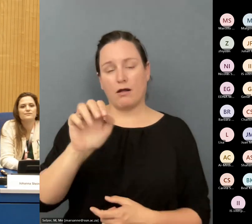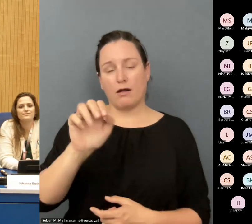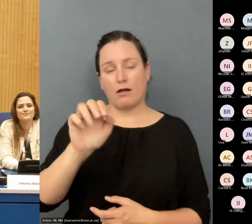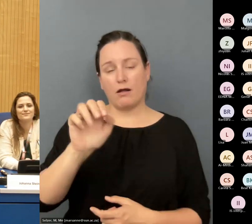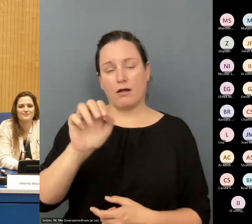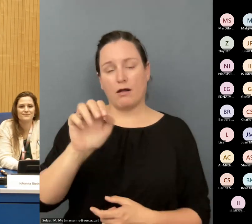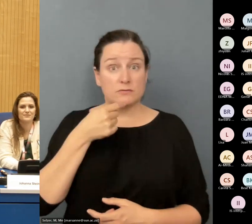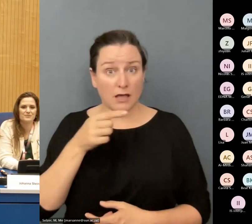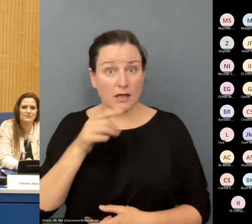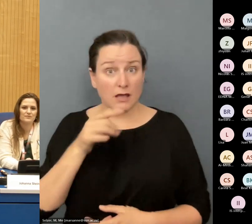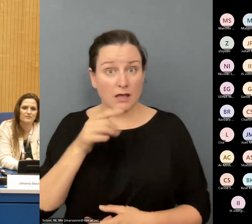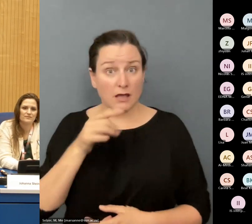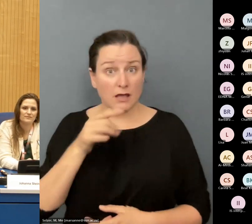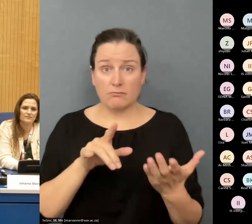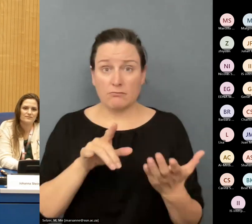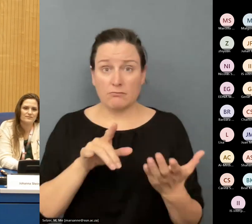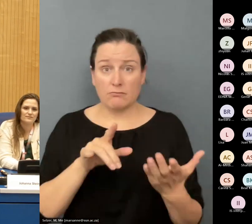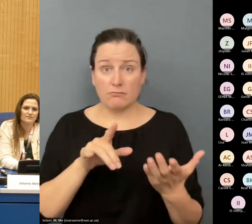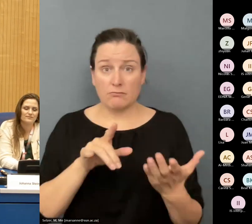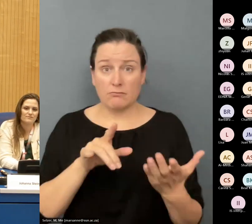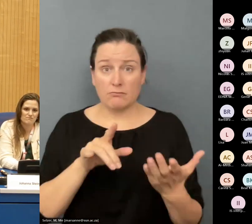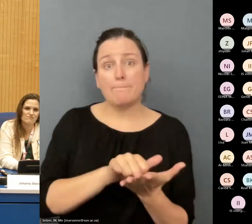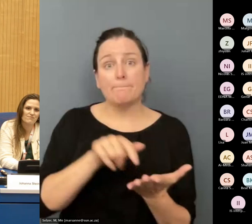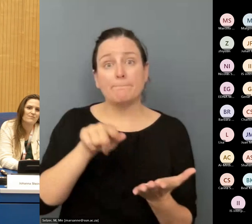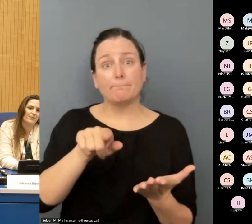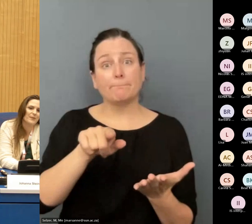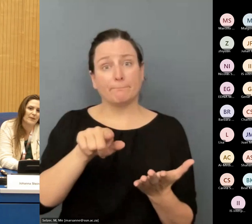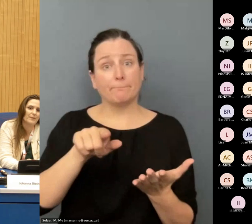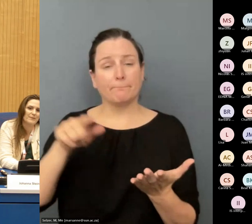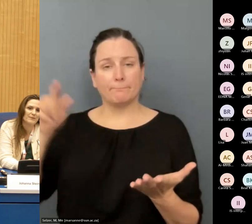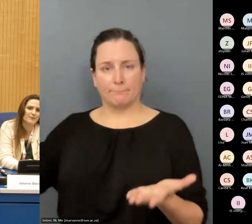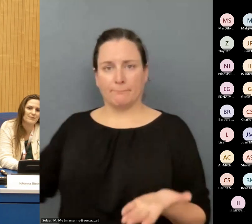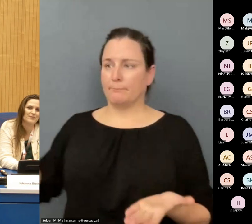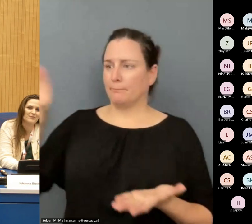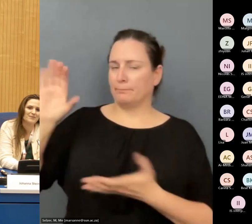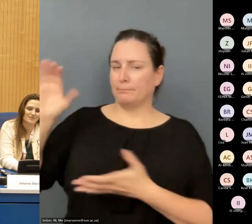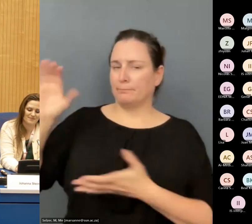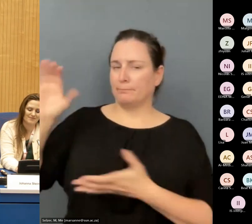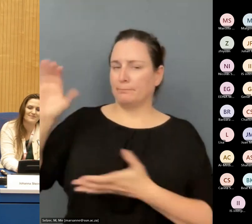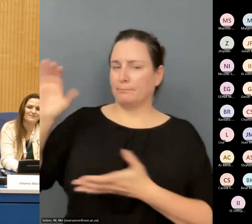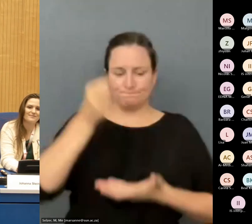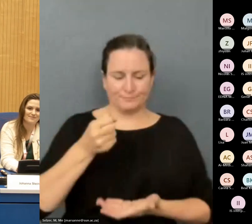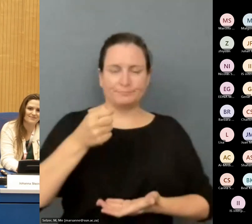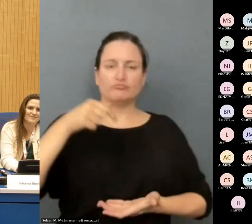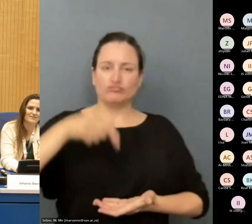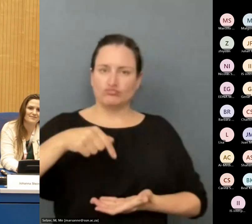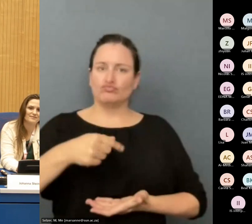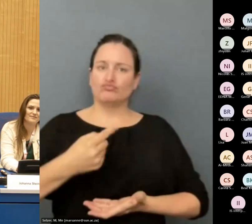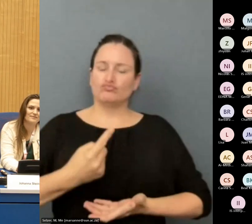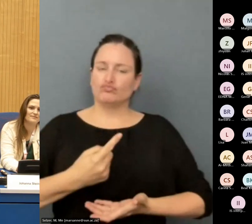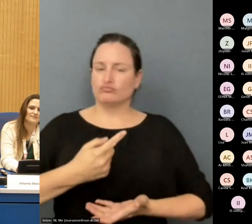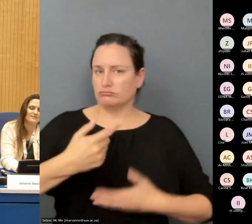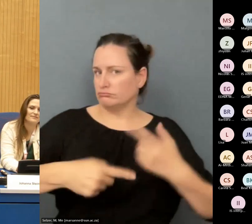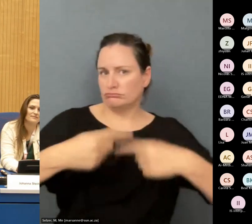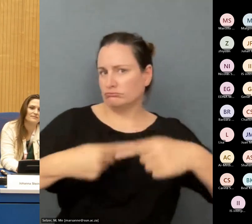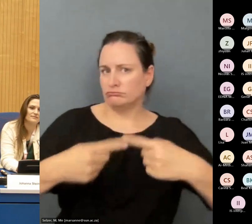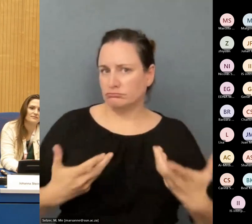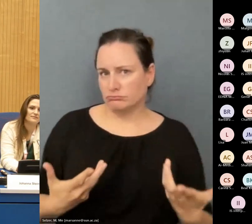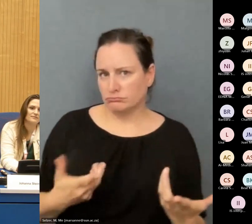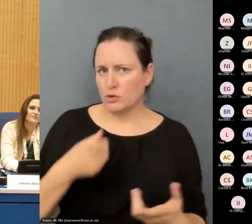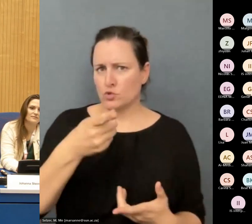I just wanted to understand it a bit more. How do you fund it? Where do you get the funds from? And would you be able